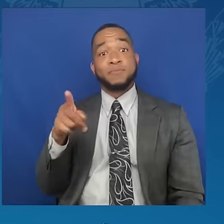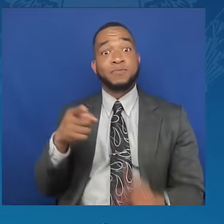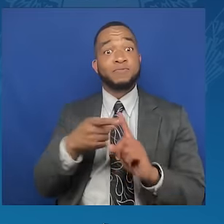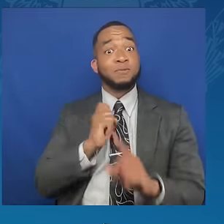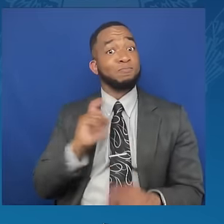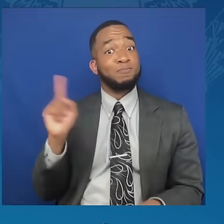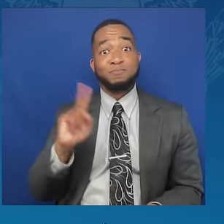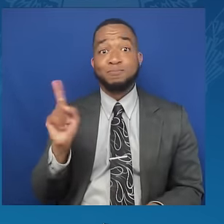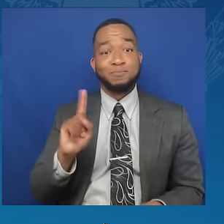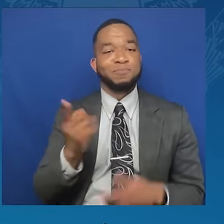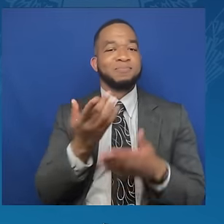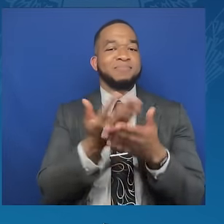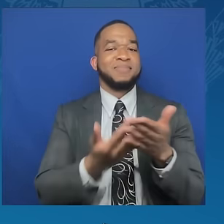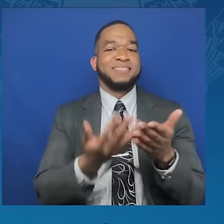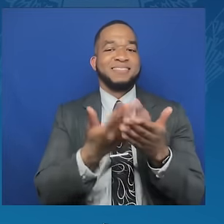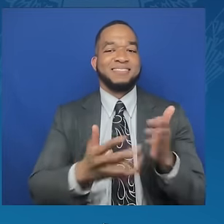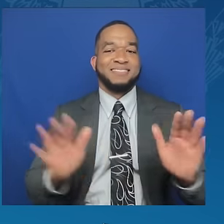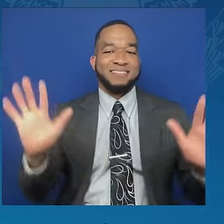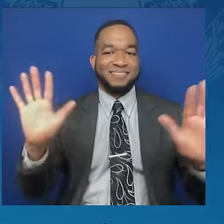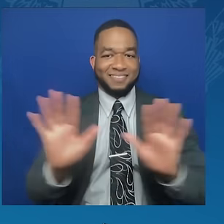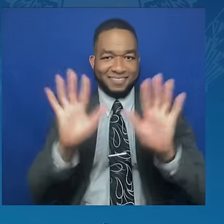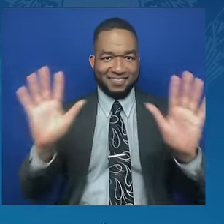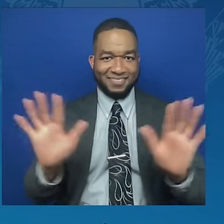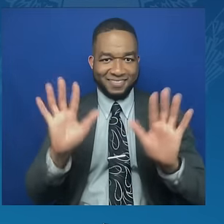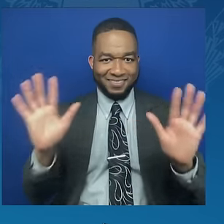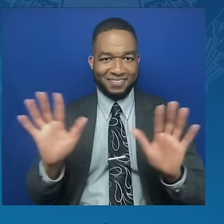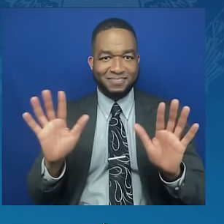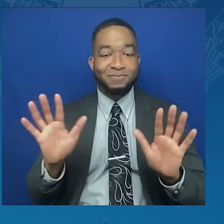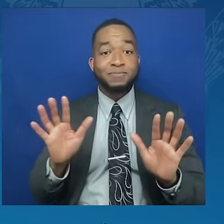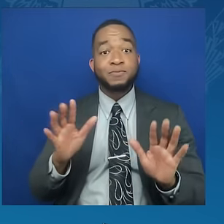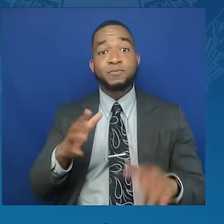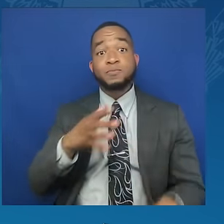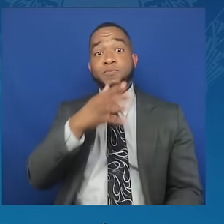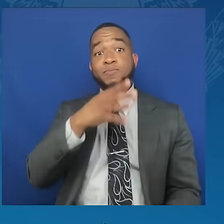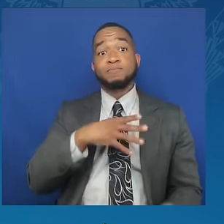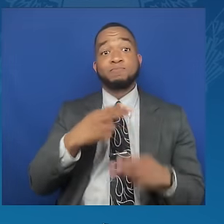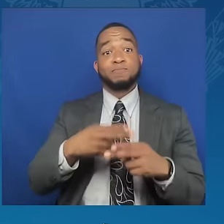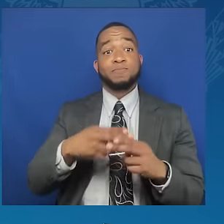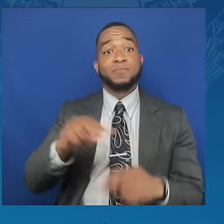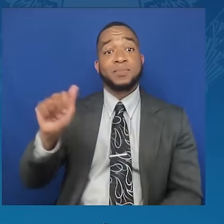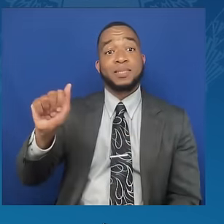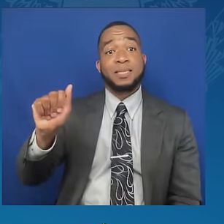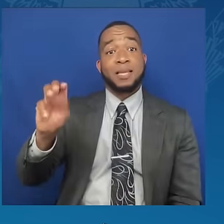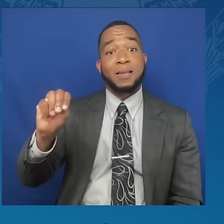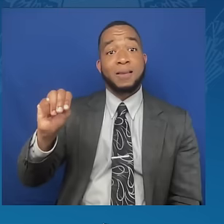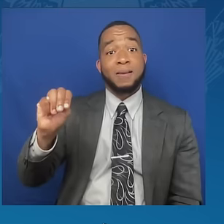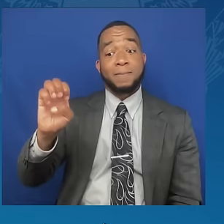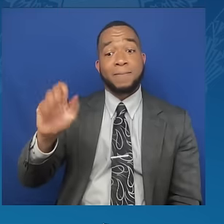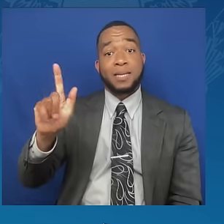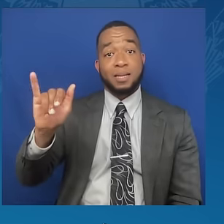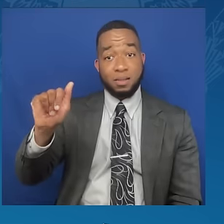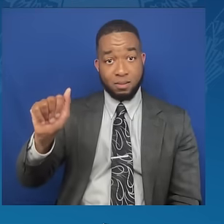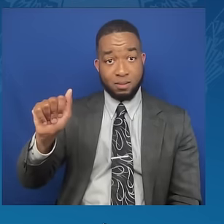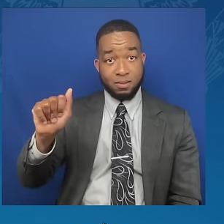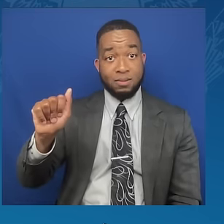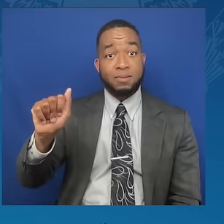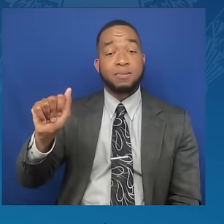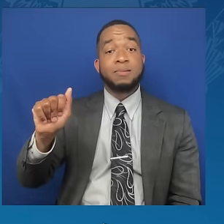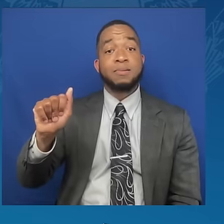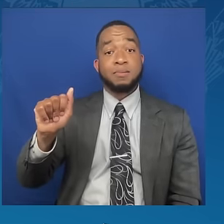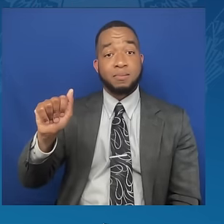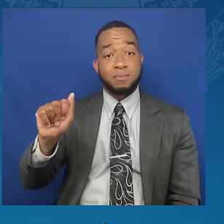Boynton receiving care at the foot of this very bridge. And for me, it is a daily